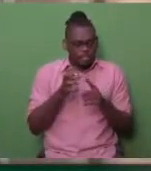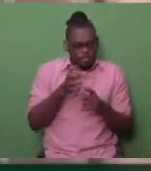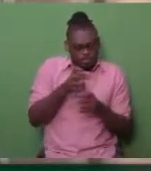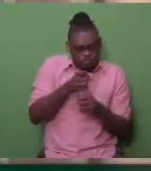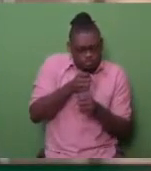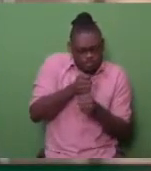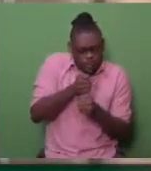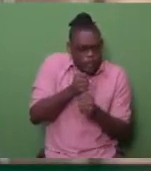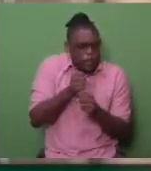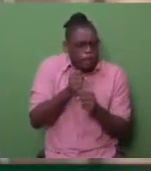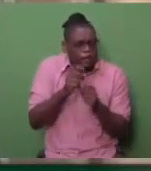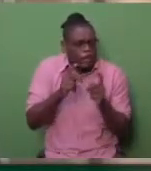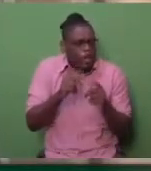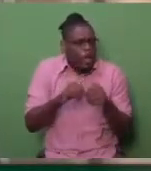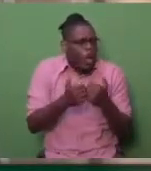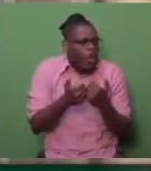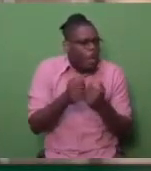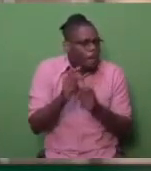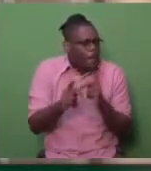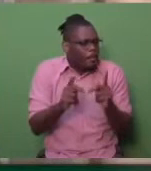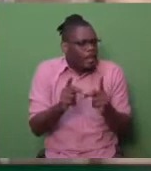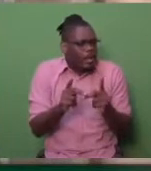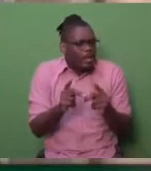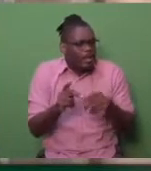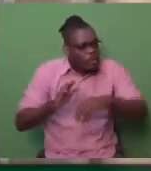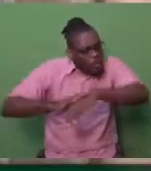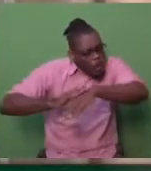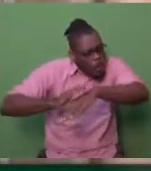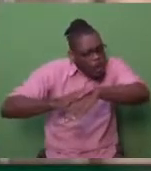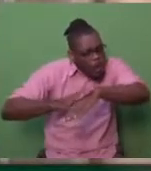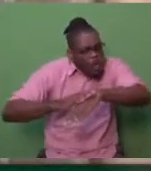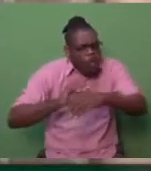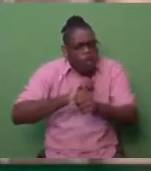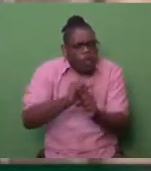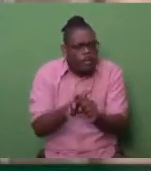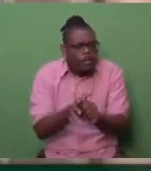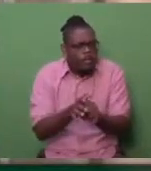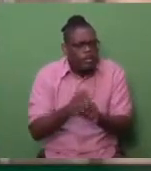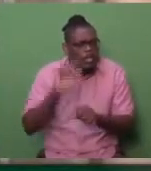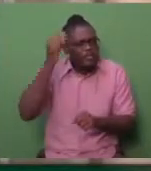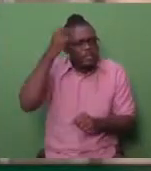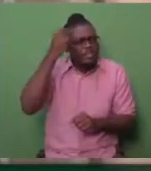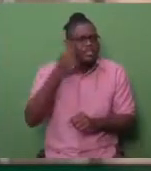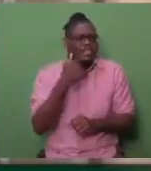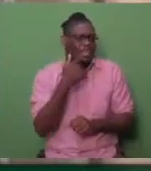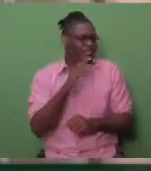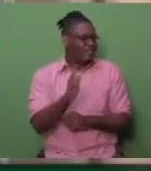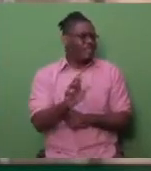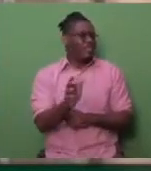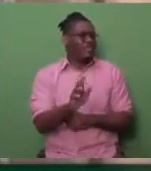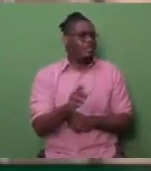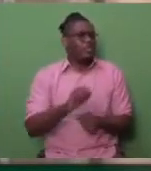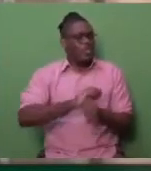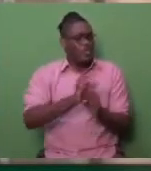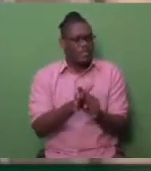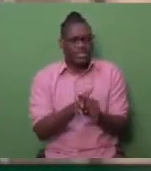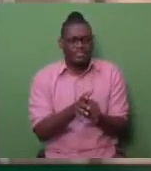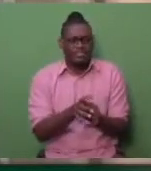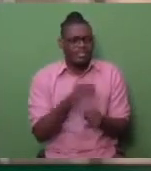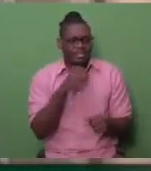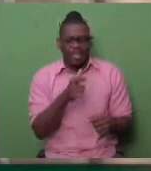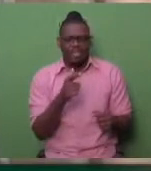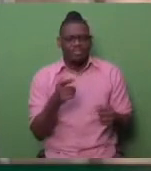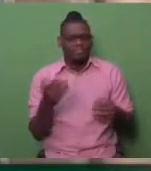pandemic, saying COVID-19 was unlikely to affect us. Right in a committee in this parliament. No, that's not going to come here, this